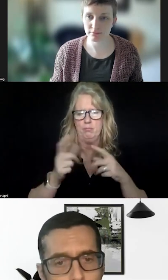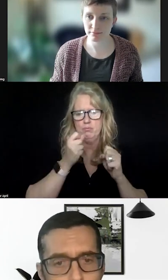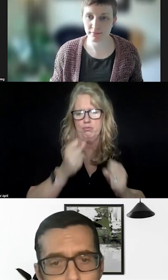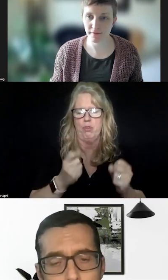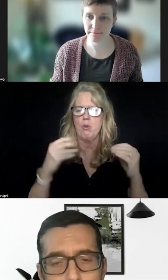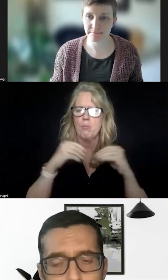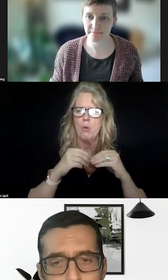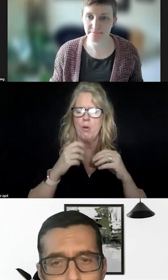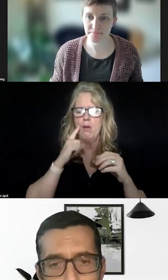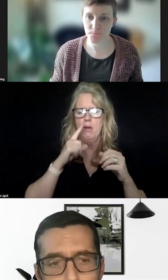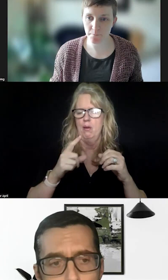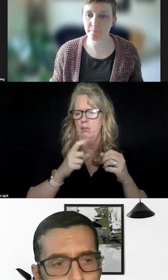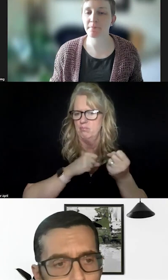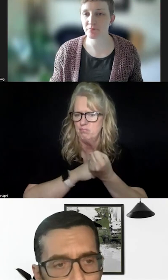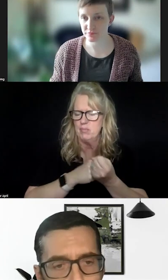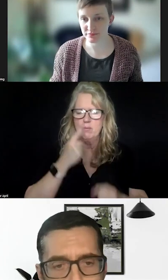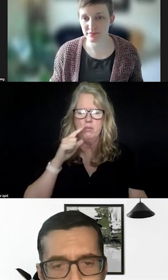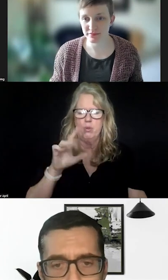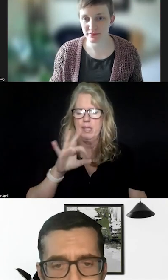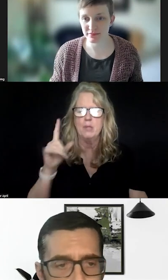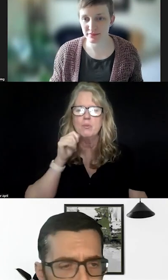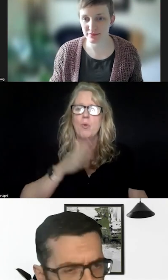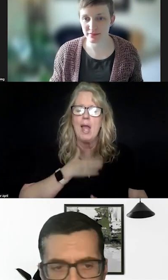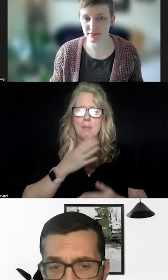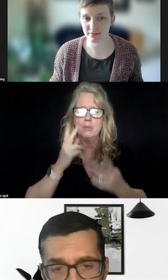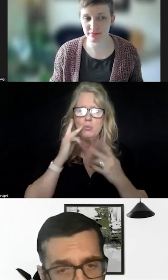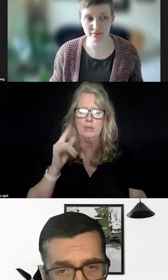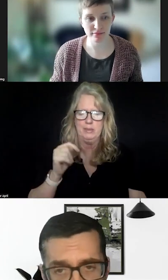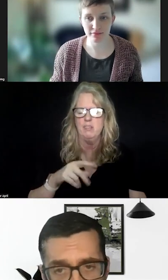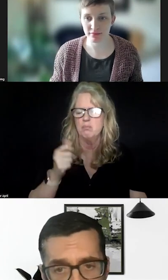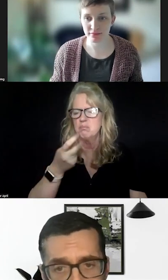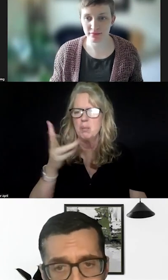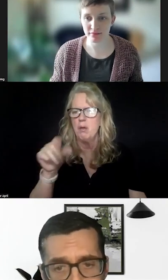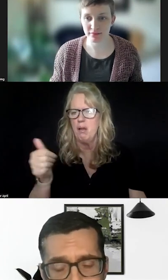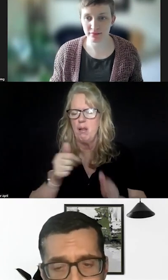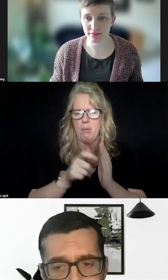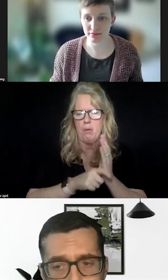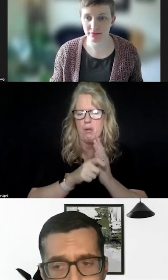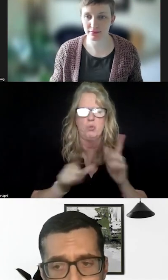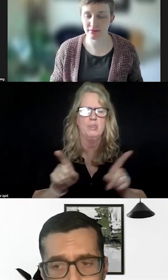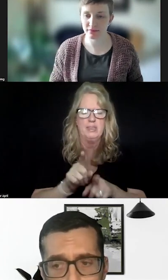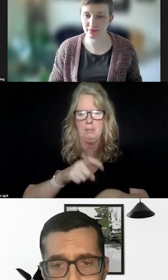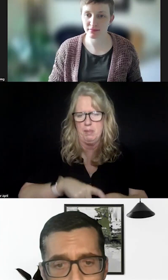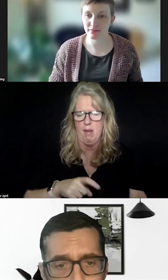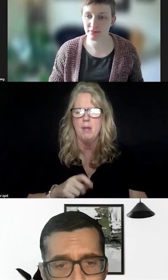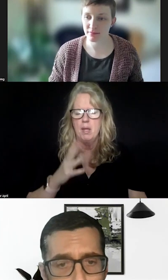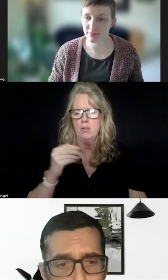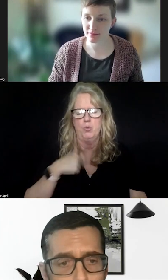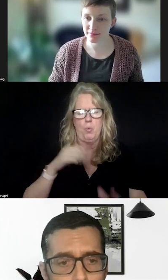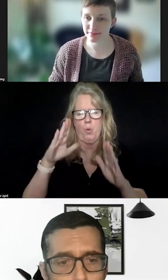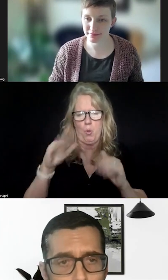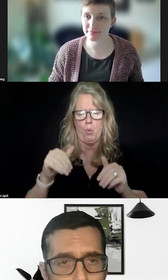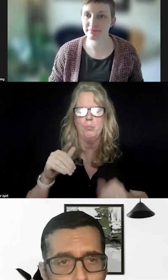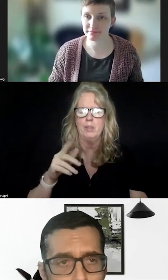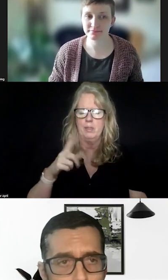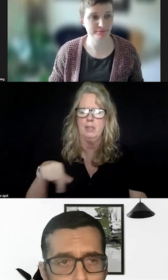robust 988 and crisis system to come. So really happy to see it. There's a couple other articles that came out around the same time as well, and we're hoping to get a few more when